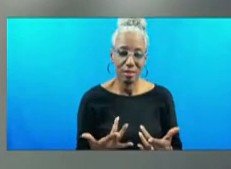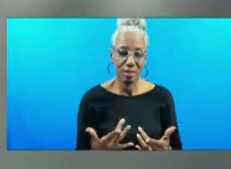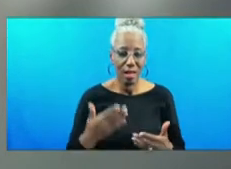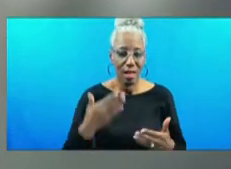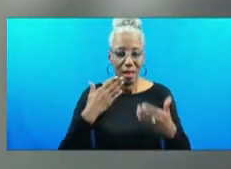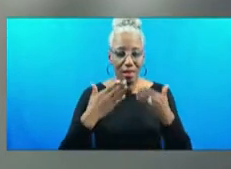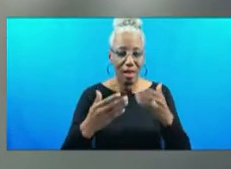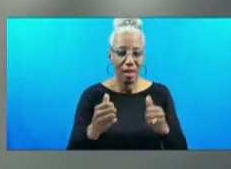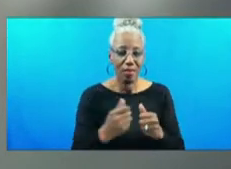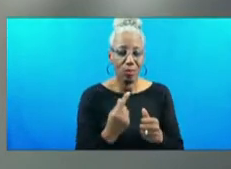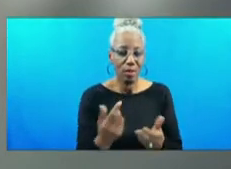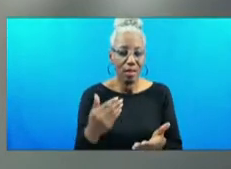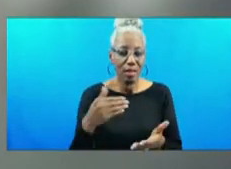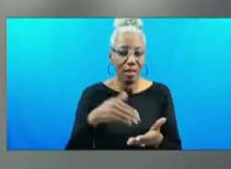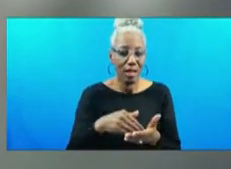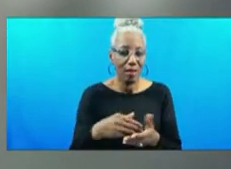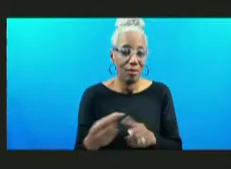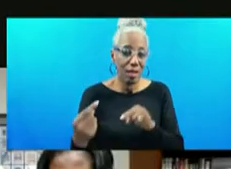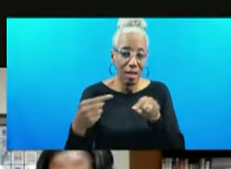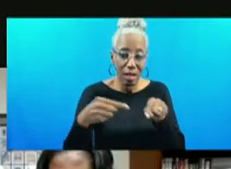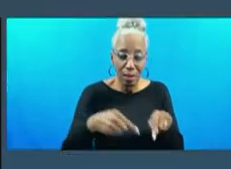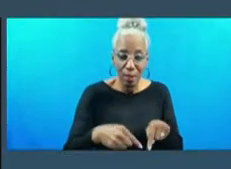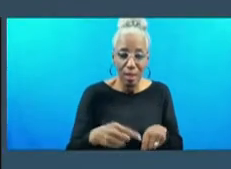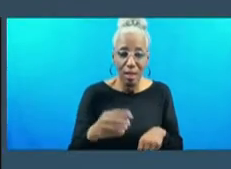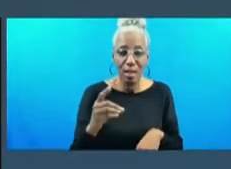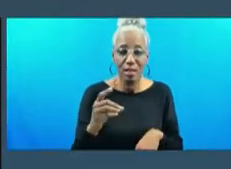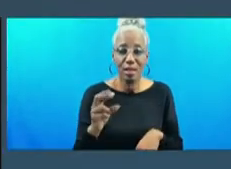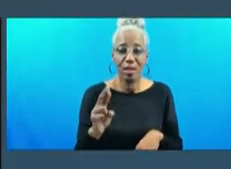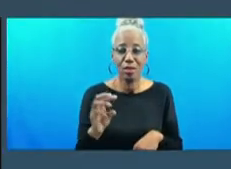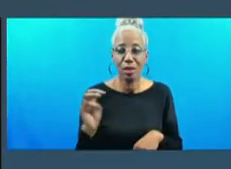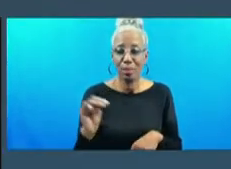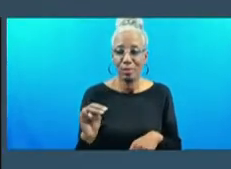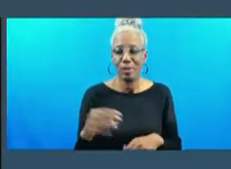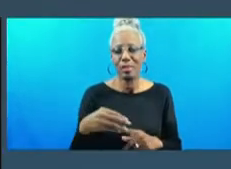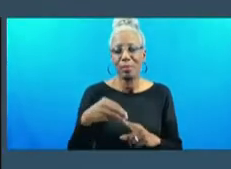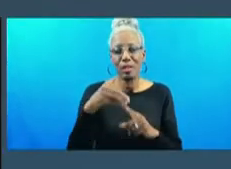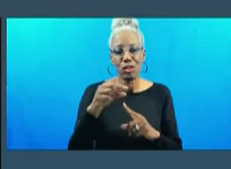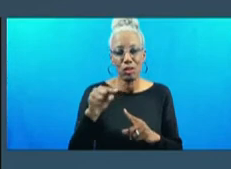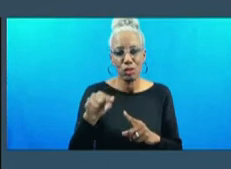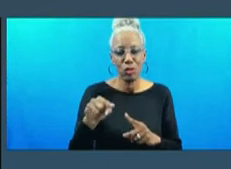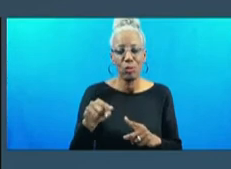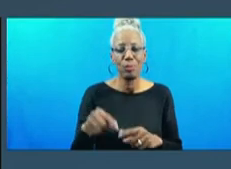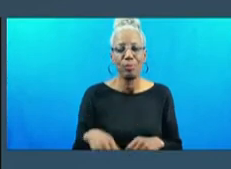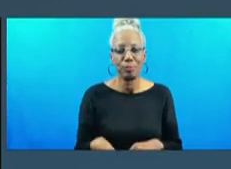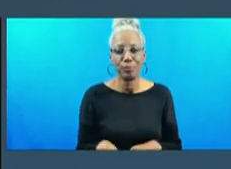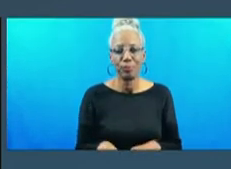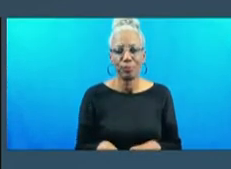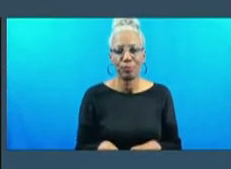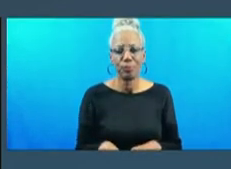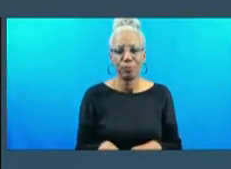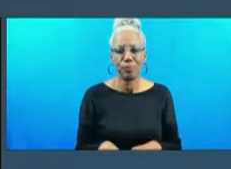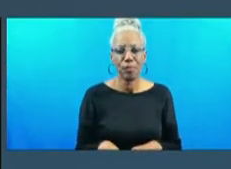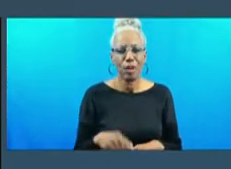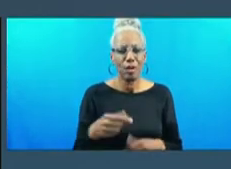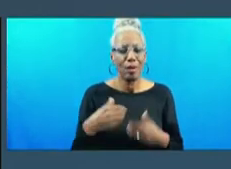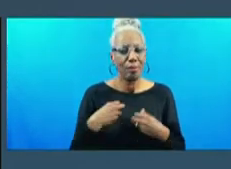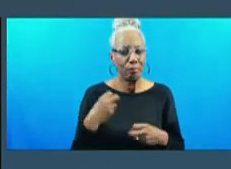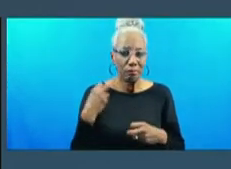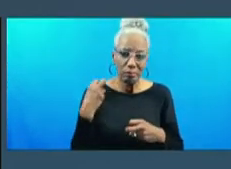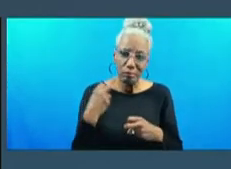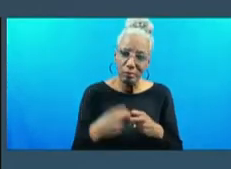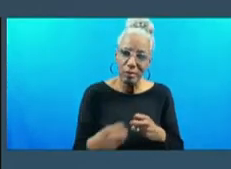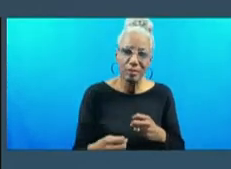attending, but Dr. McKnight, especially you, I know you've had some grueling days where others, you